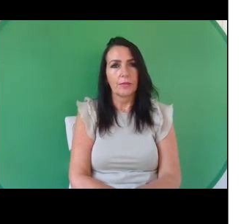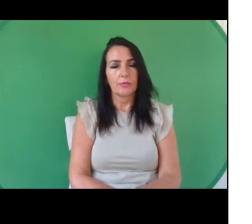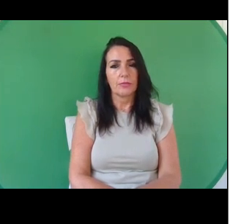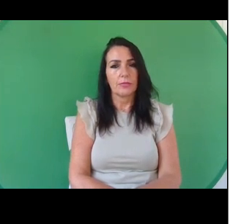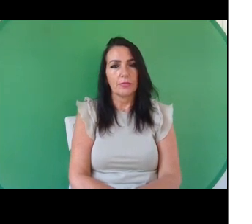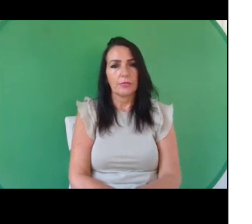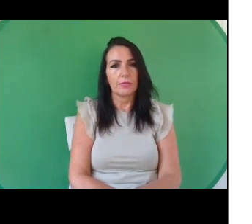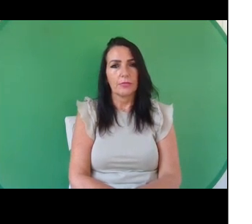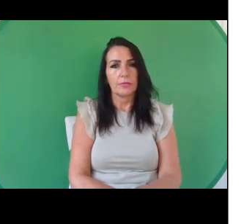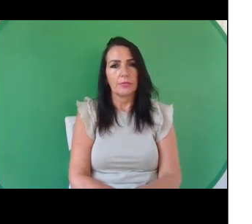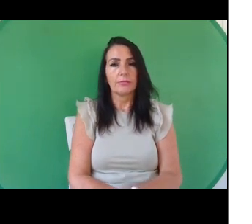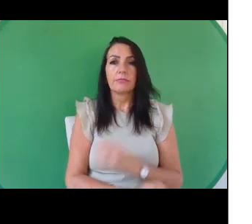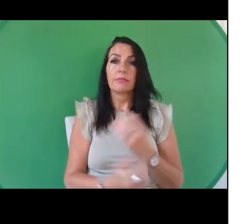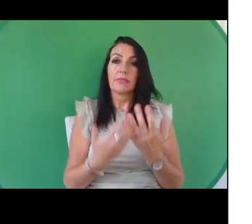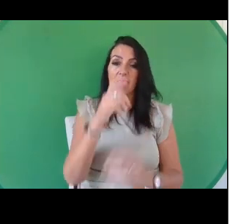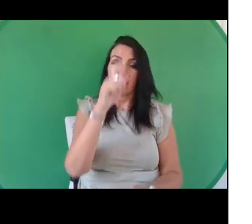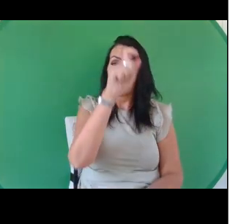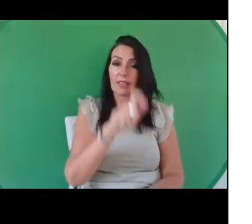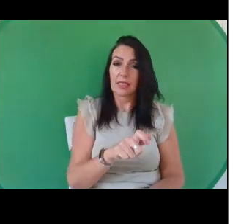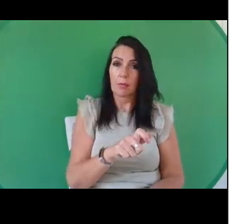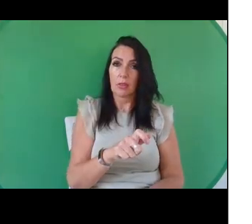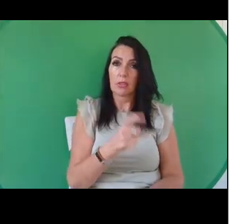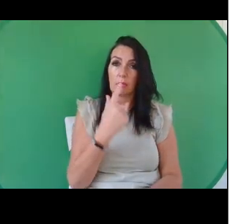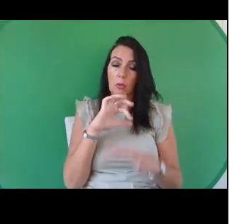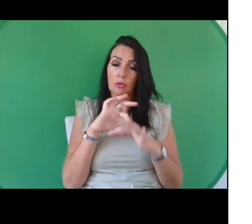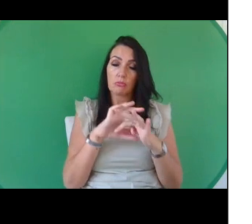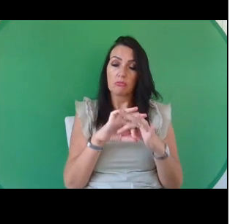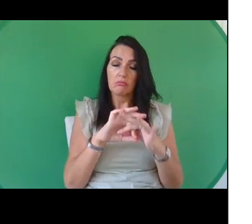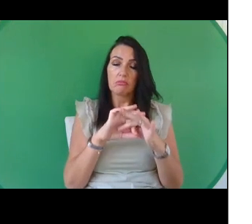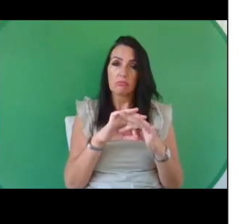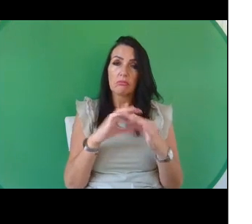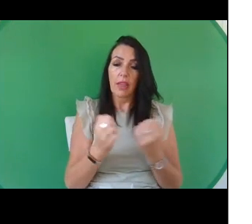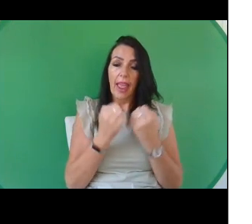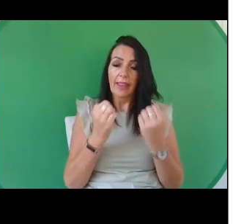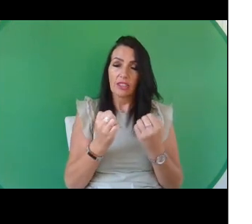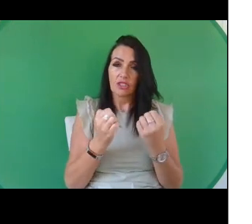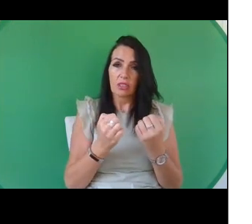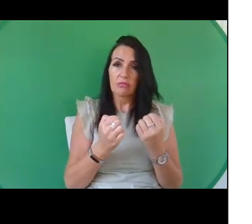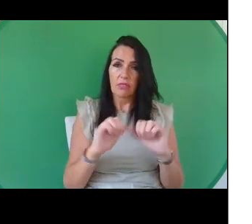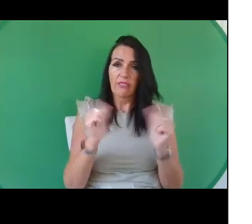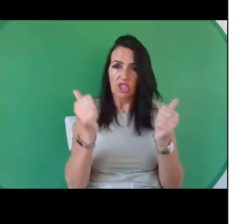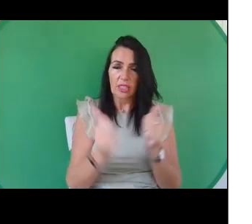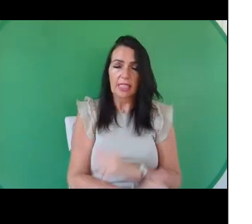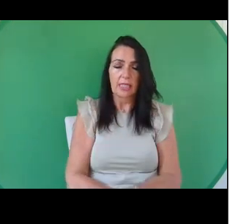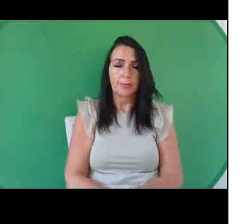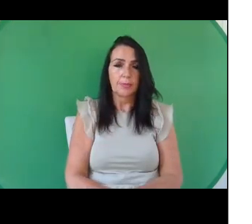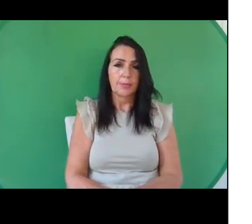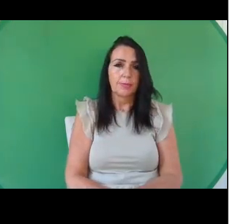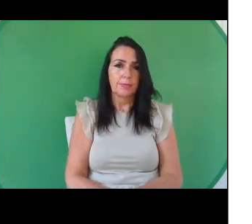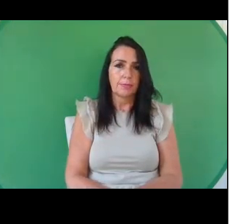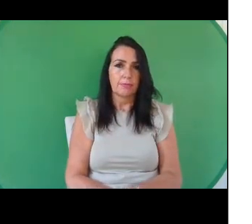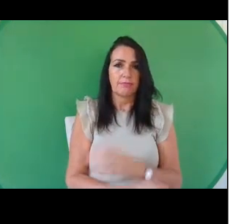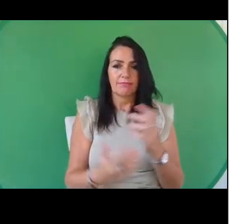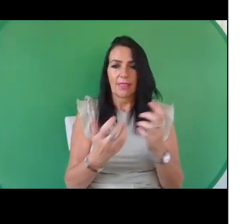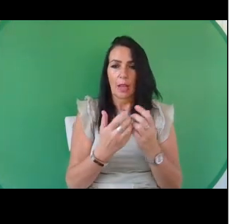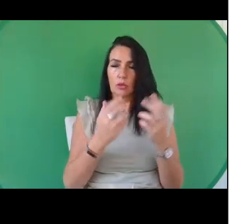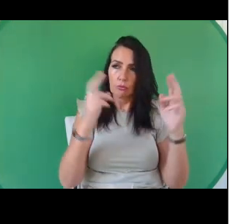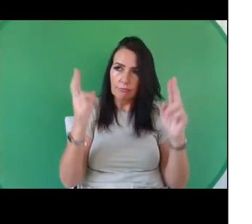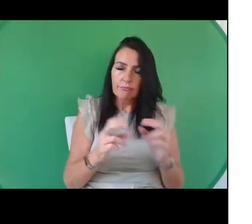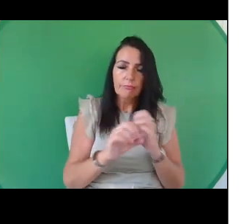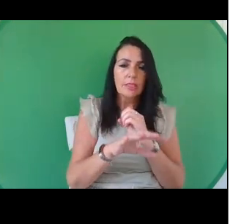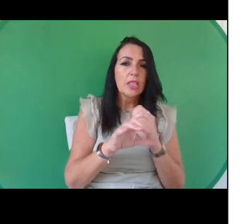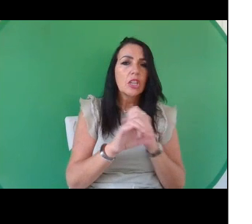So if you have customers, then you might want to engage them in energy efficiency advice, as we said. So such as how to decarbonise their